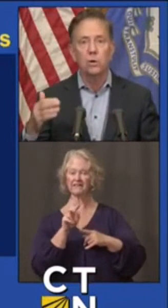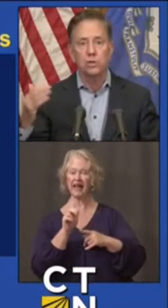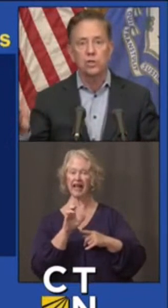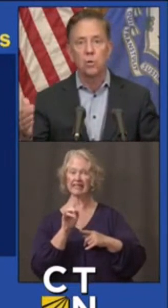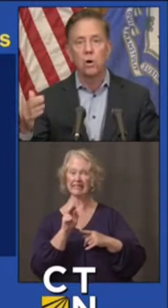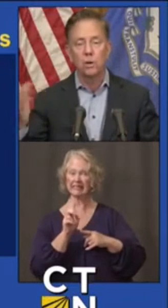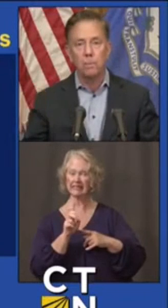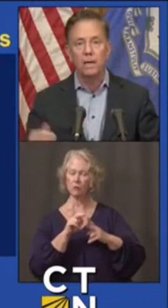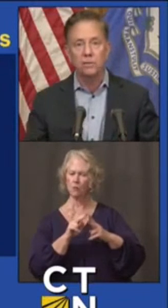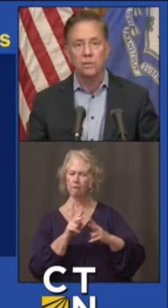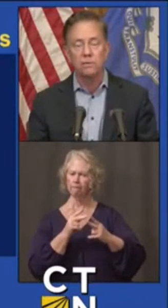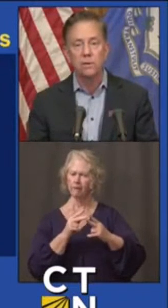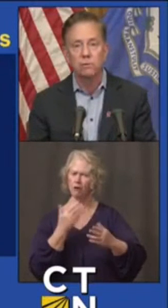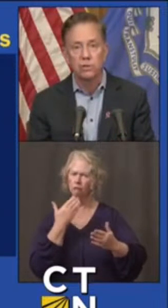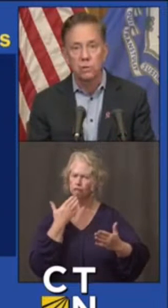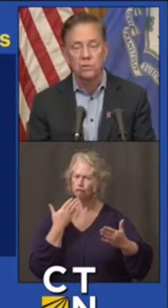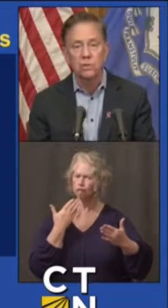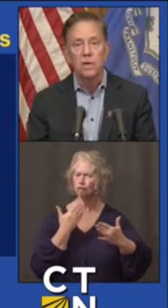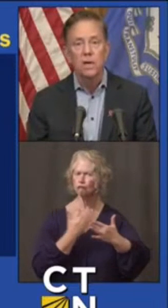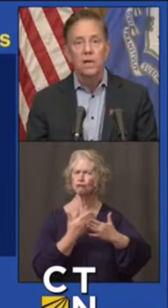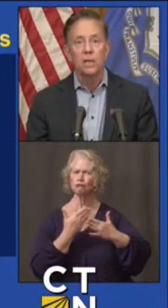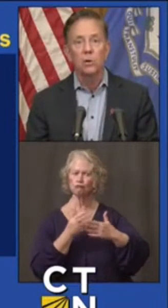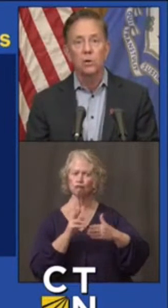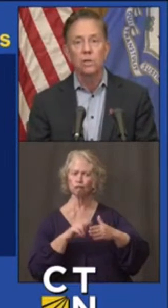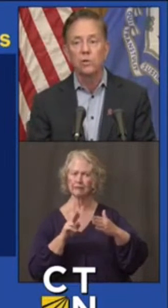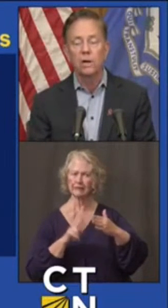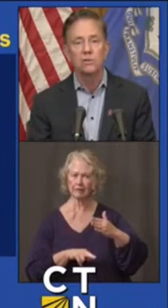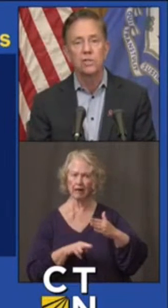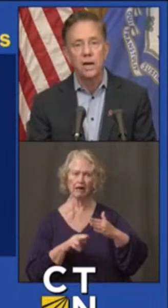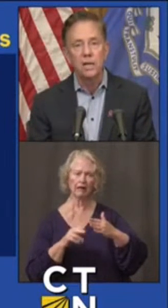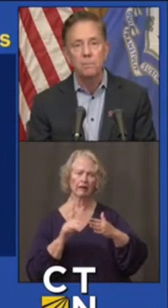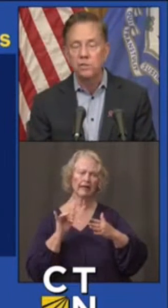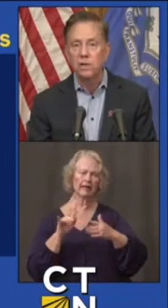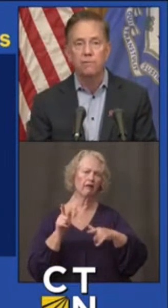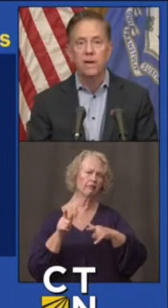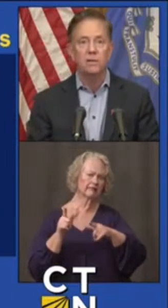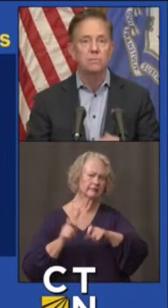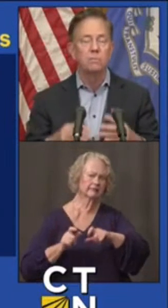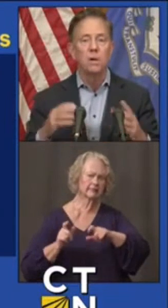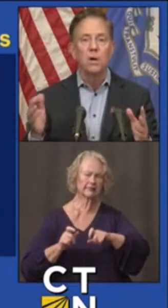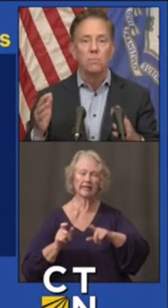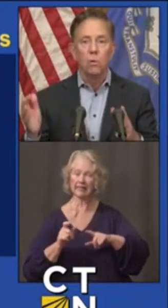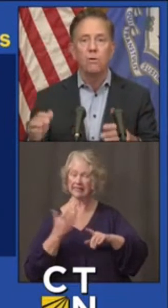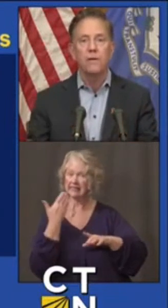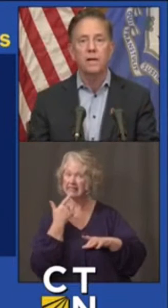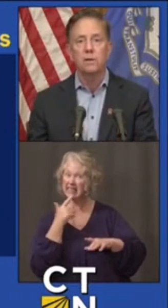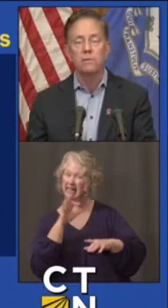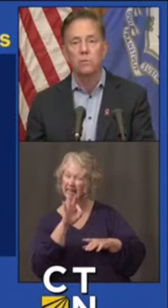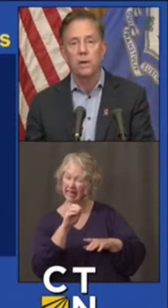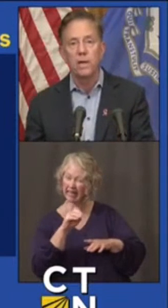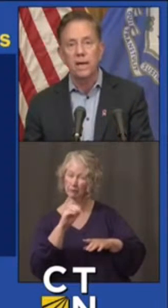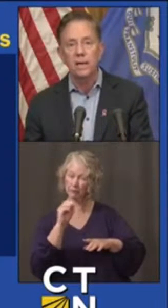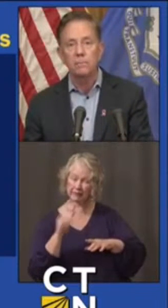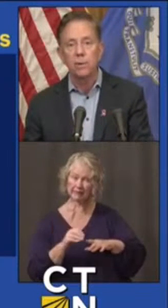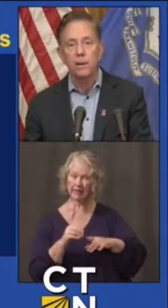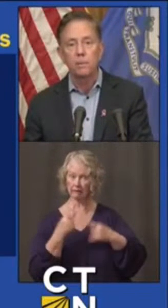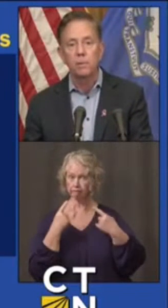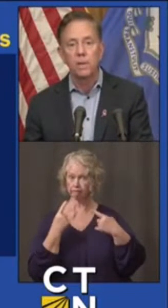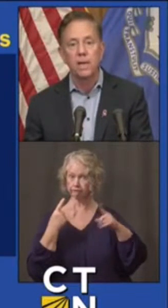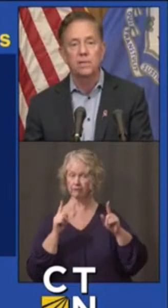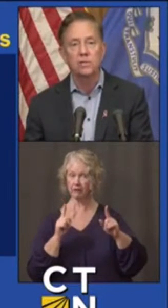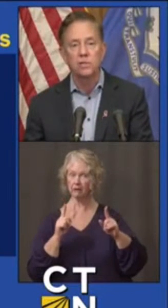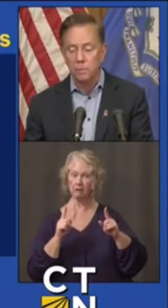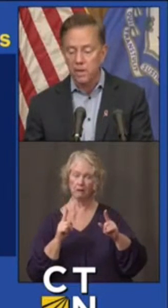good, strong, positive results in the early trials. 90% effective, more effective than we had